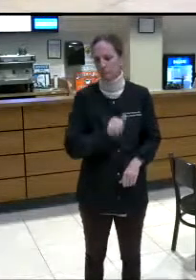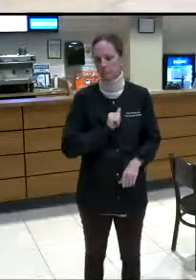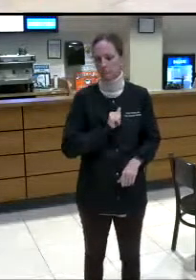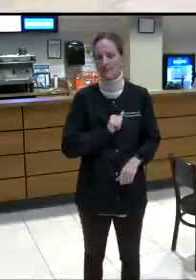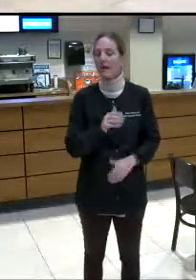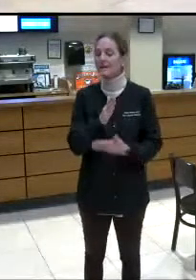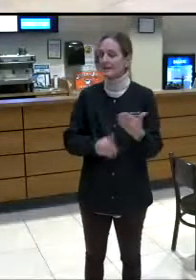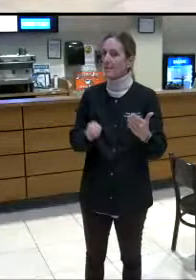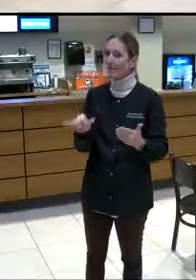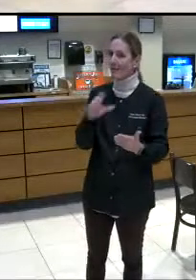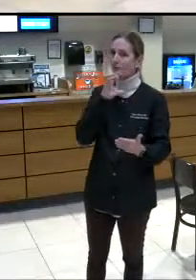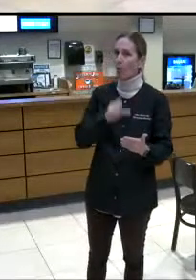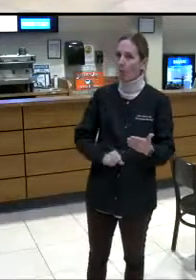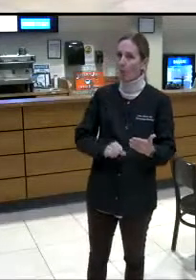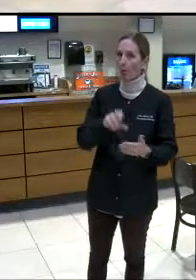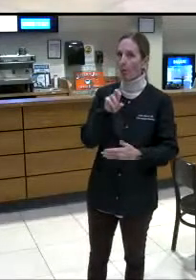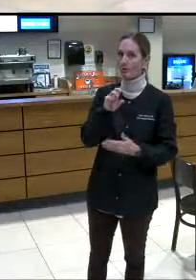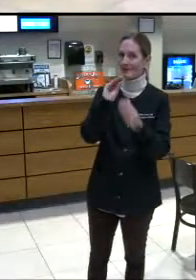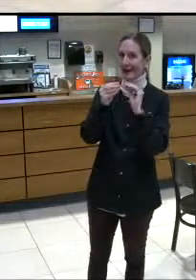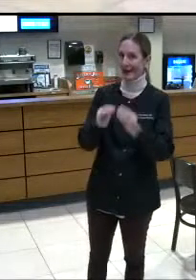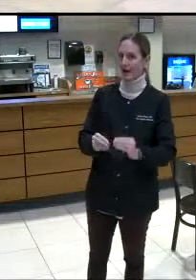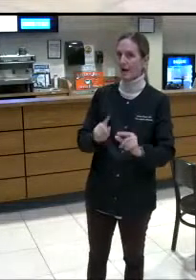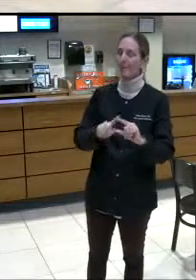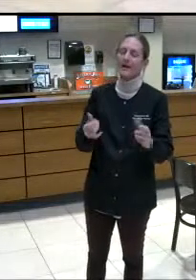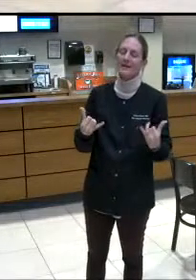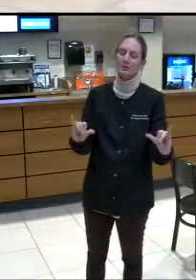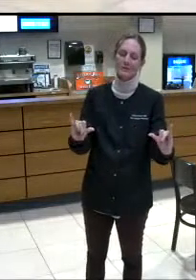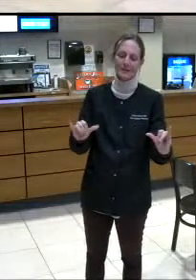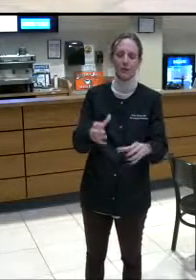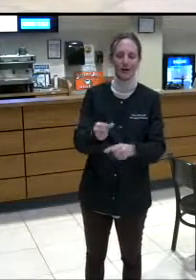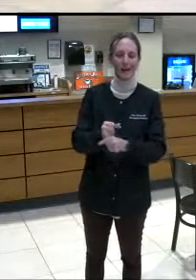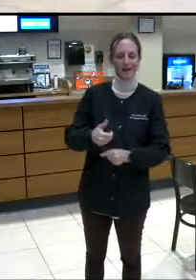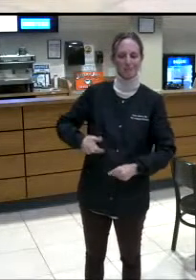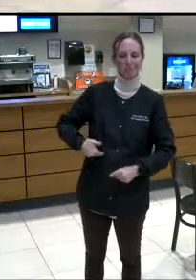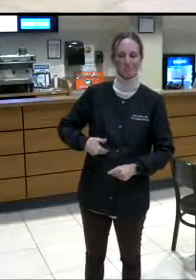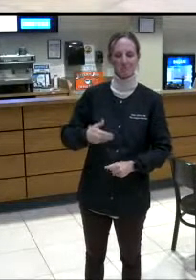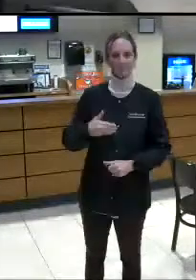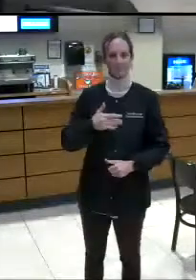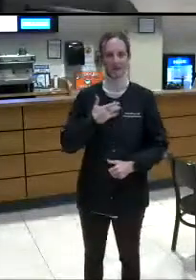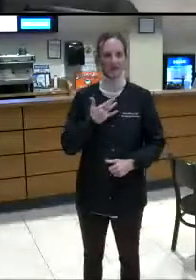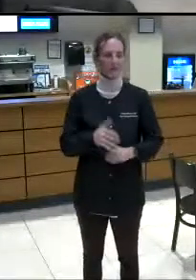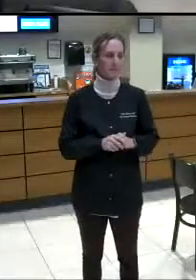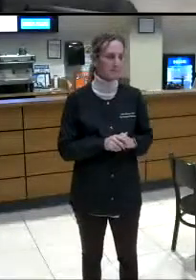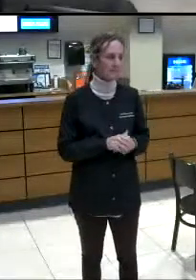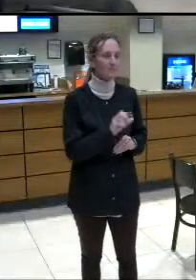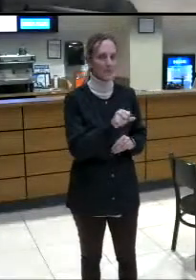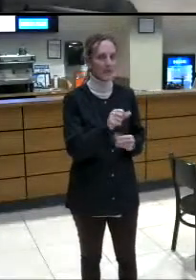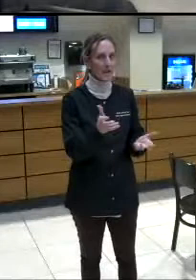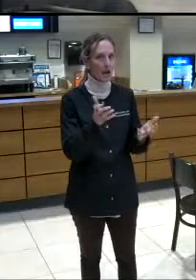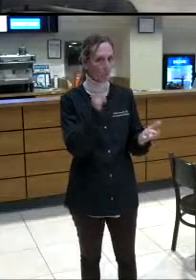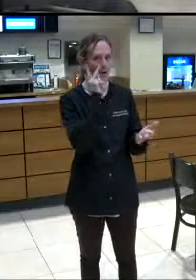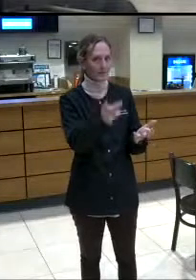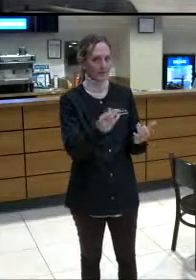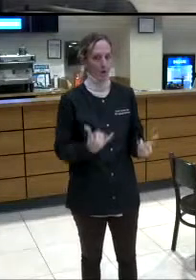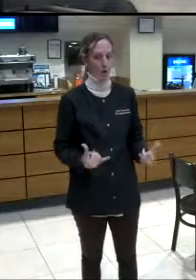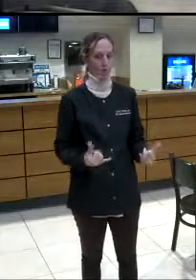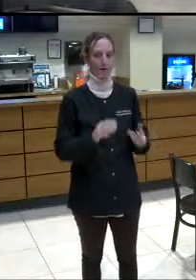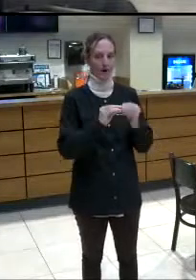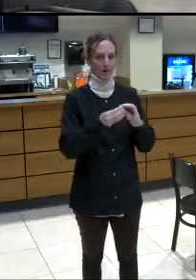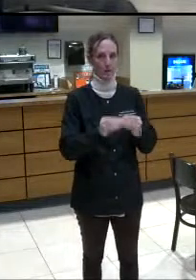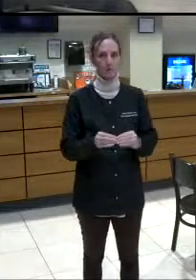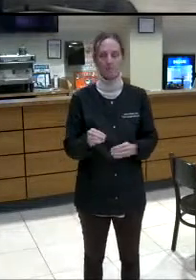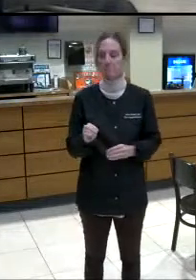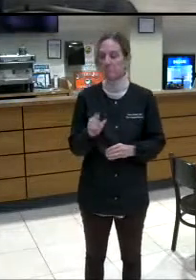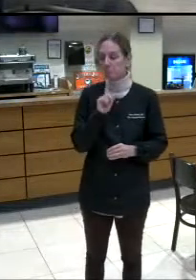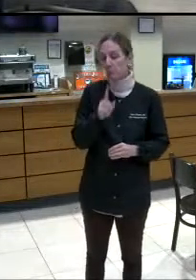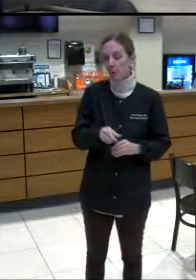older data, but it still gives you an idea. Yes. I would like to see a current view. Okay. Yes,